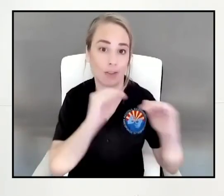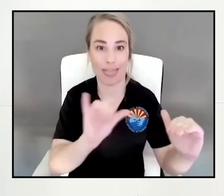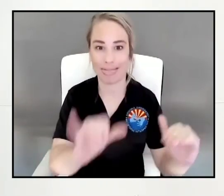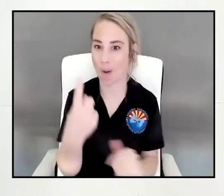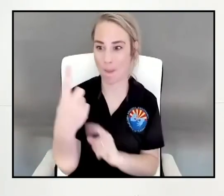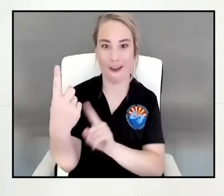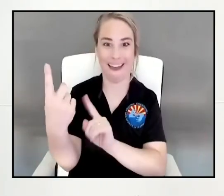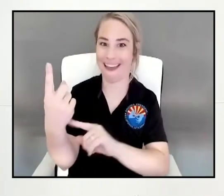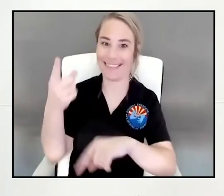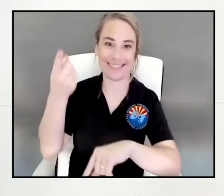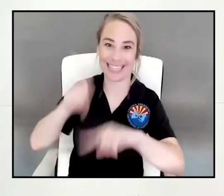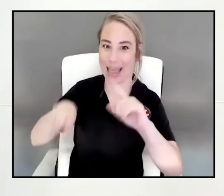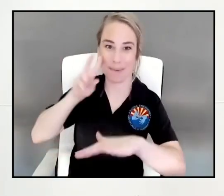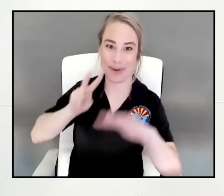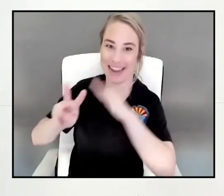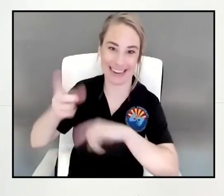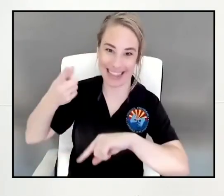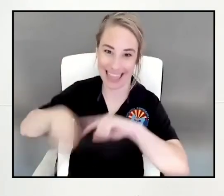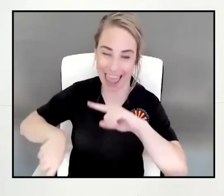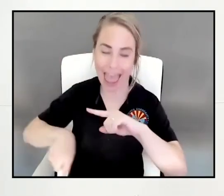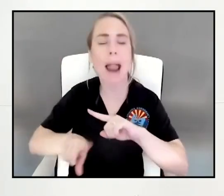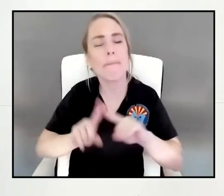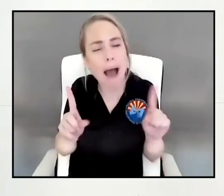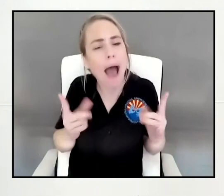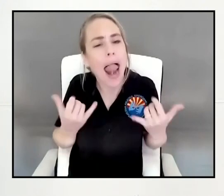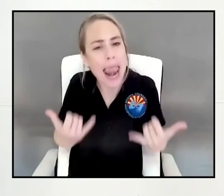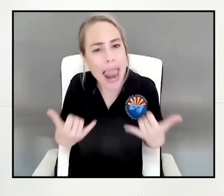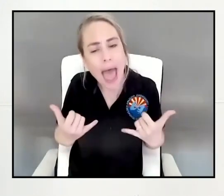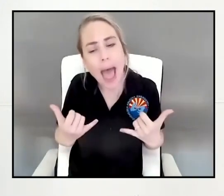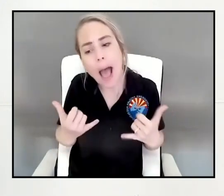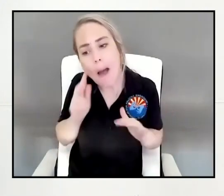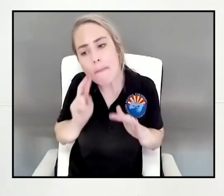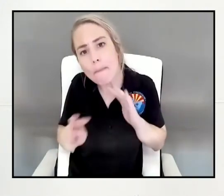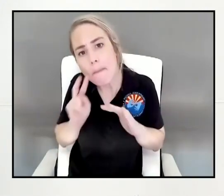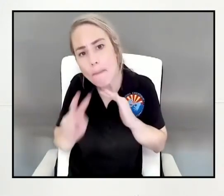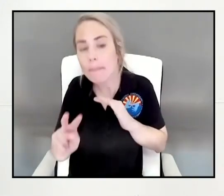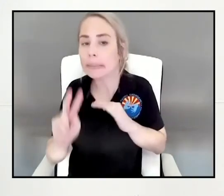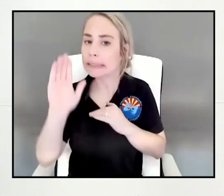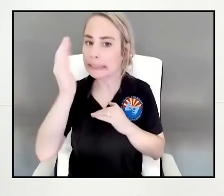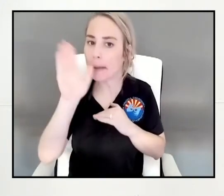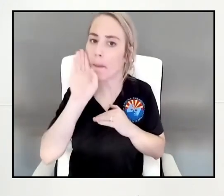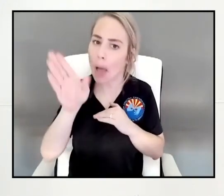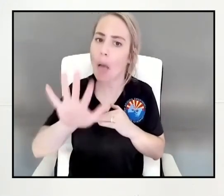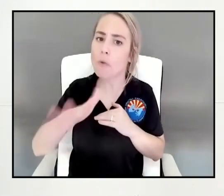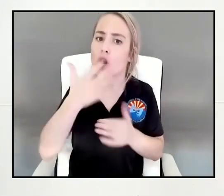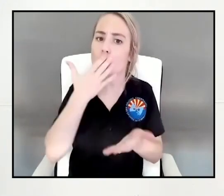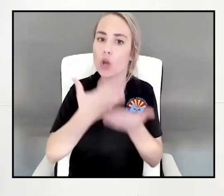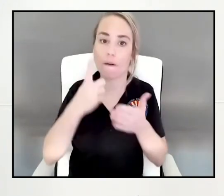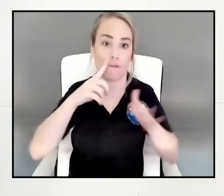but right now, like I said, for rainfall, things are looking pretty good for at least the